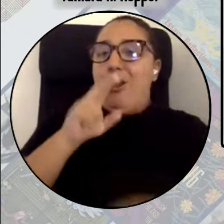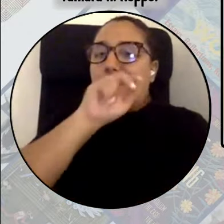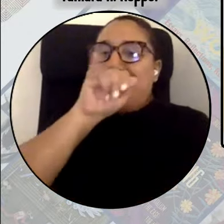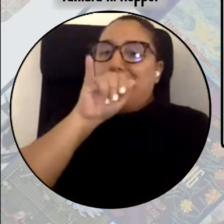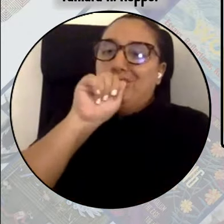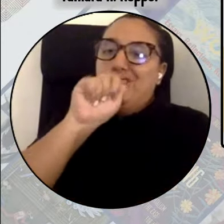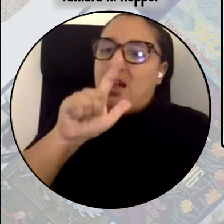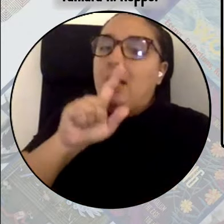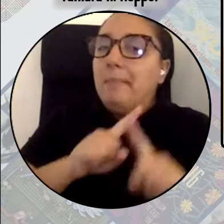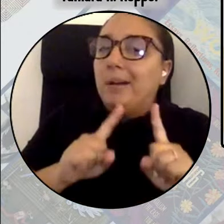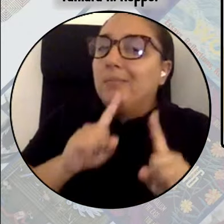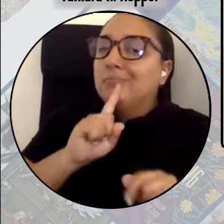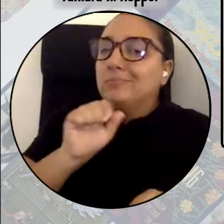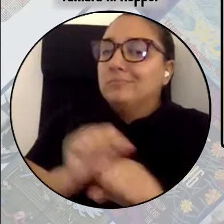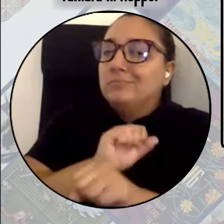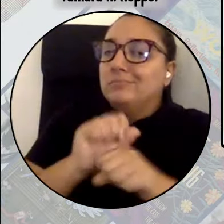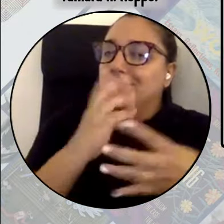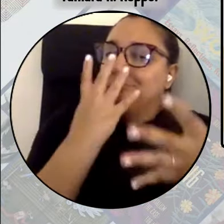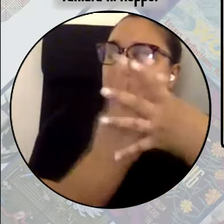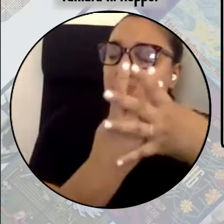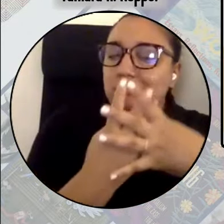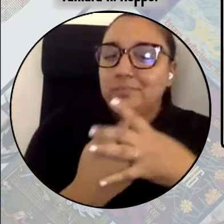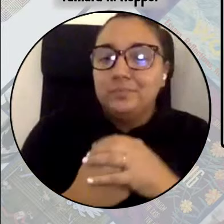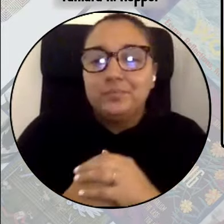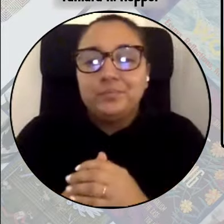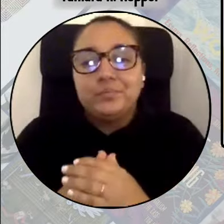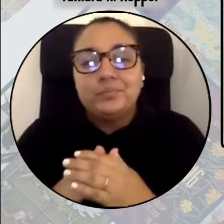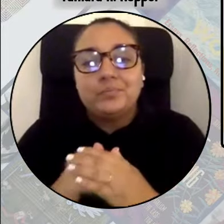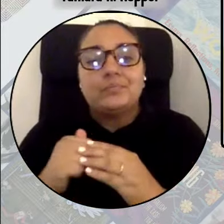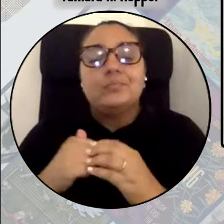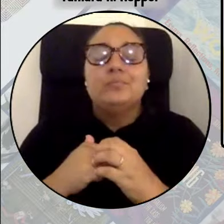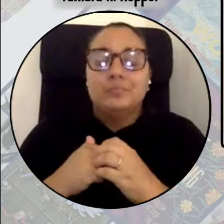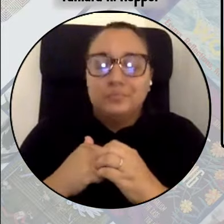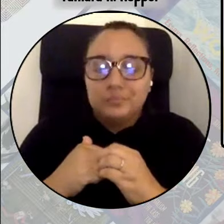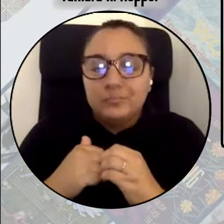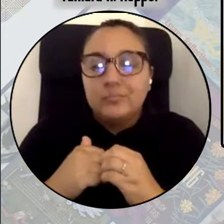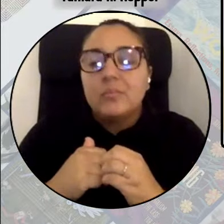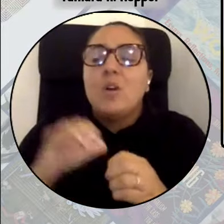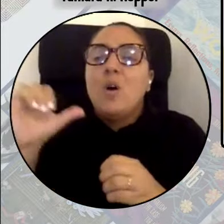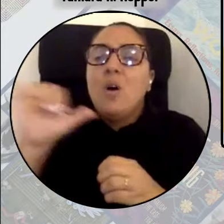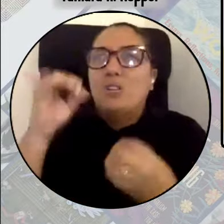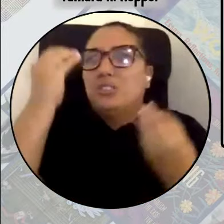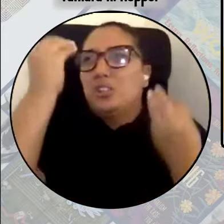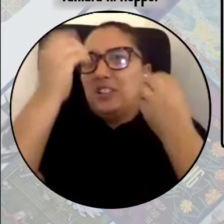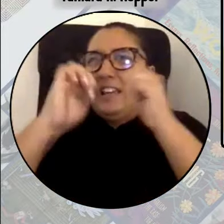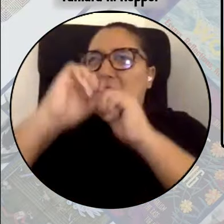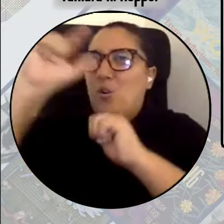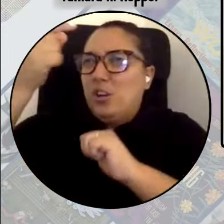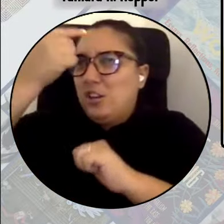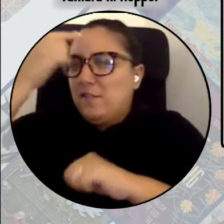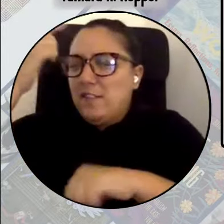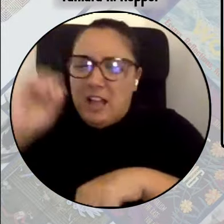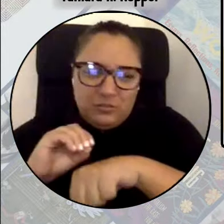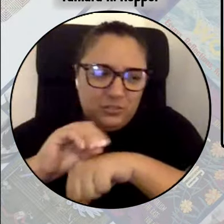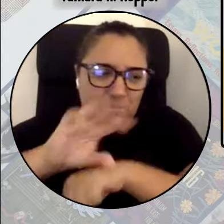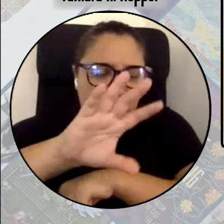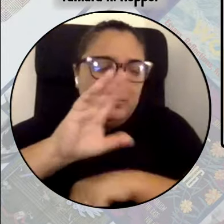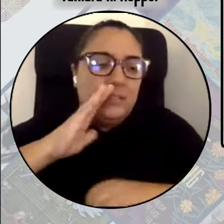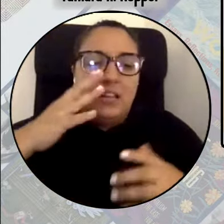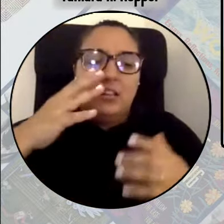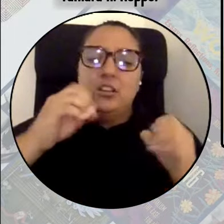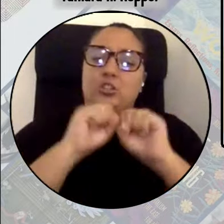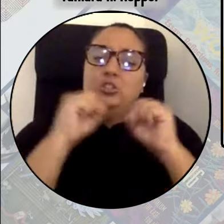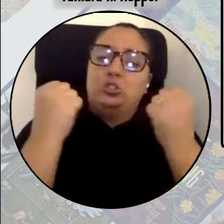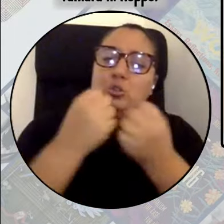thinking about how surveillance, policing, and punishment shape social policy, shape, access to things